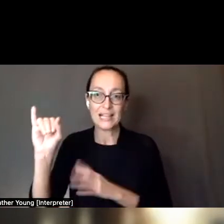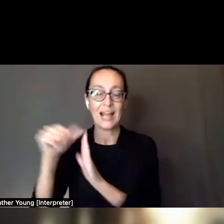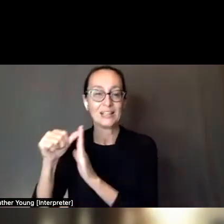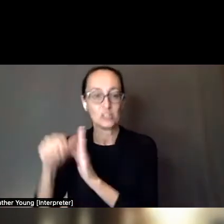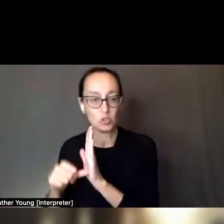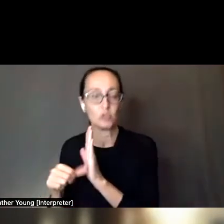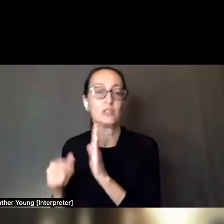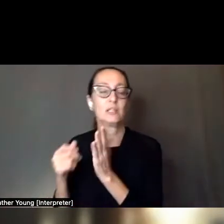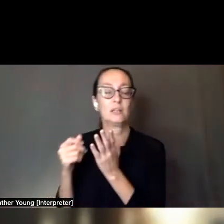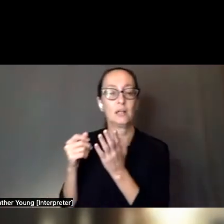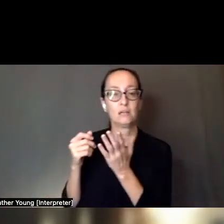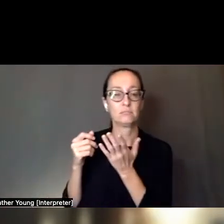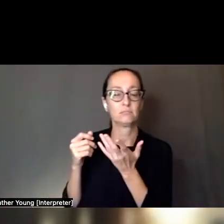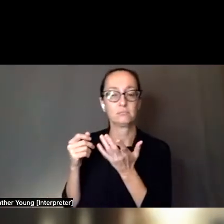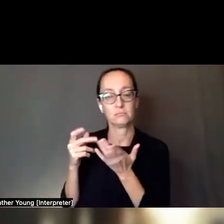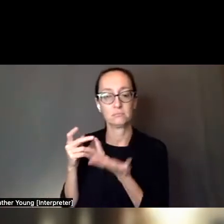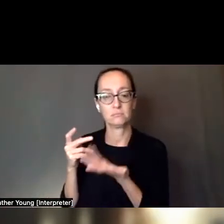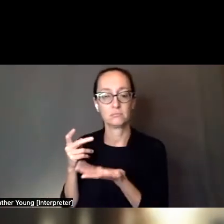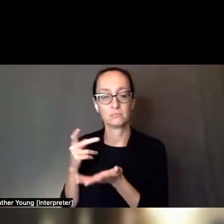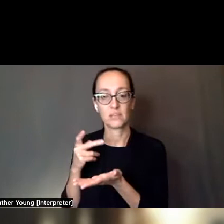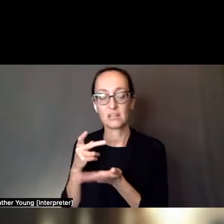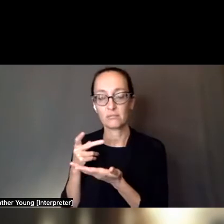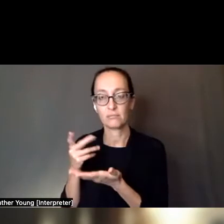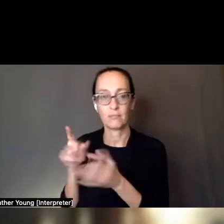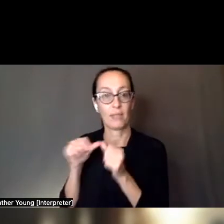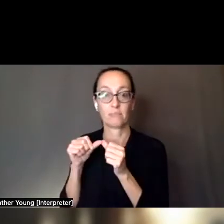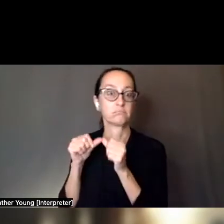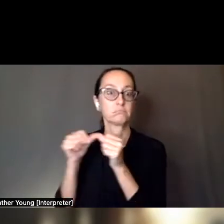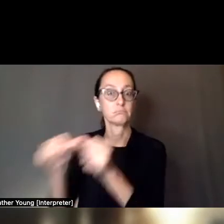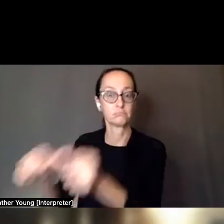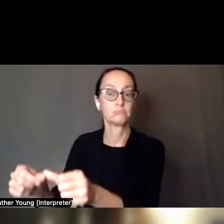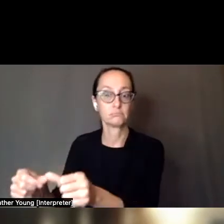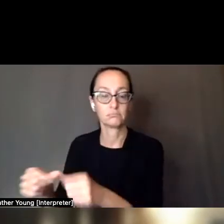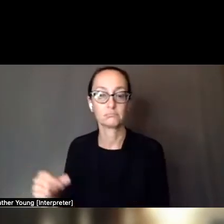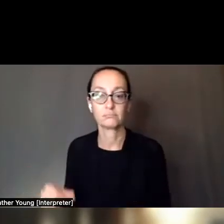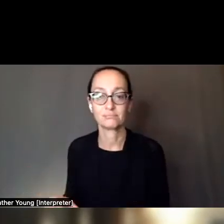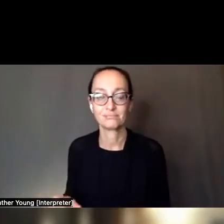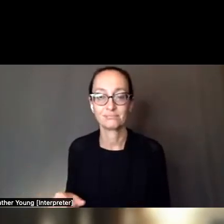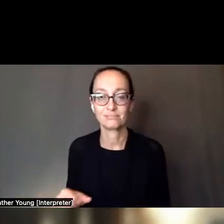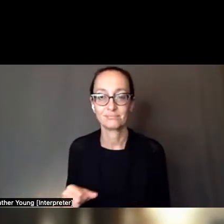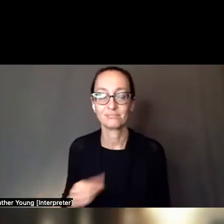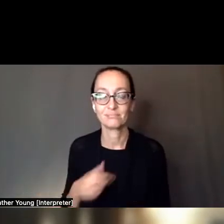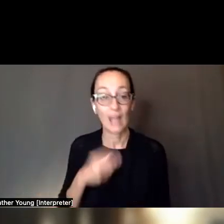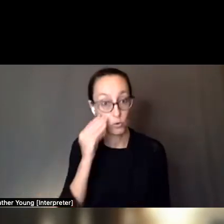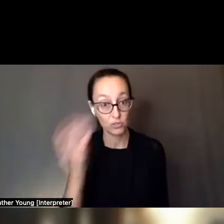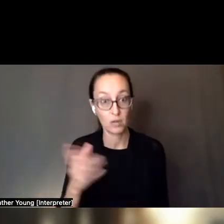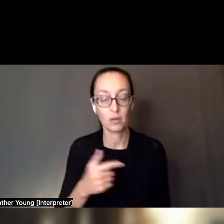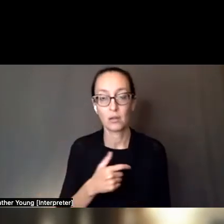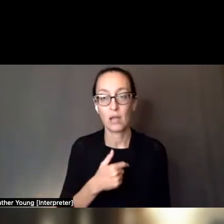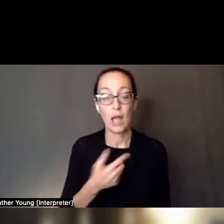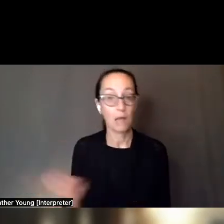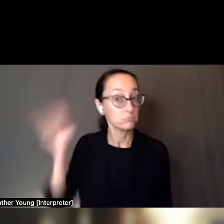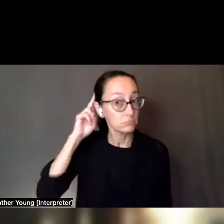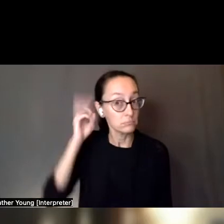terms of their longevity. I will share that I received my cochlear implant in